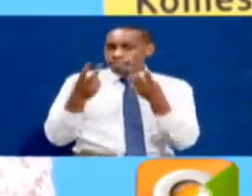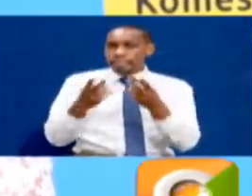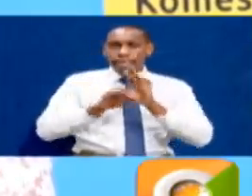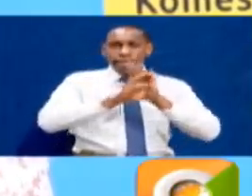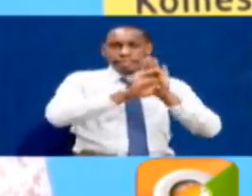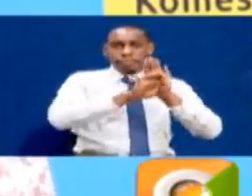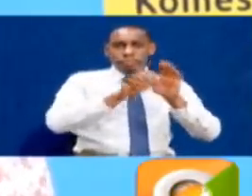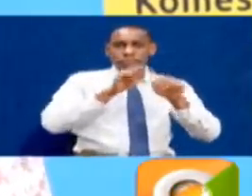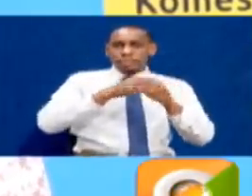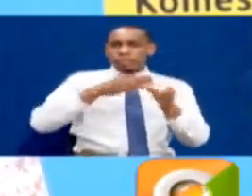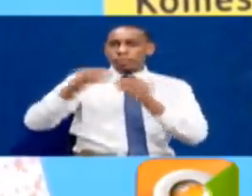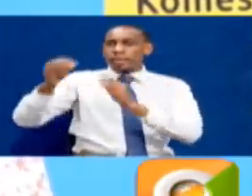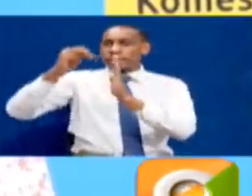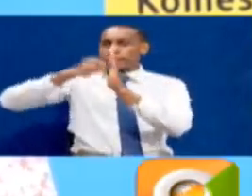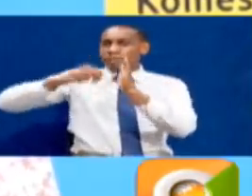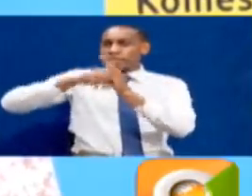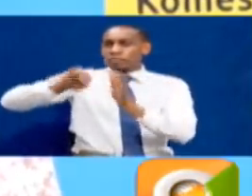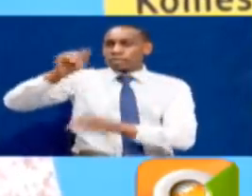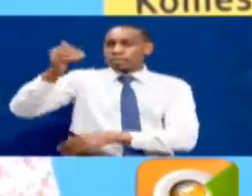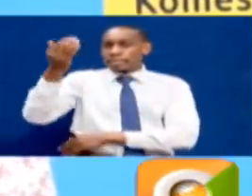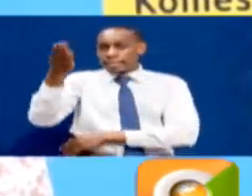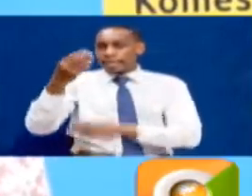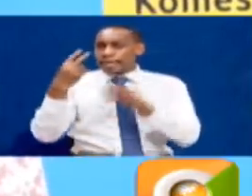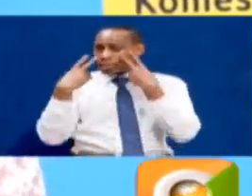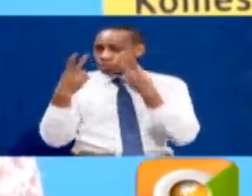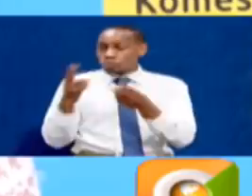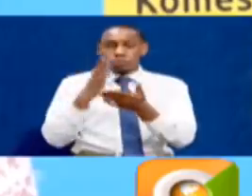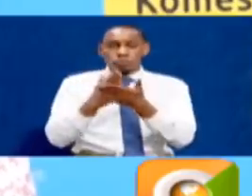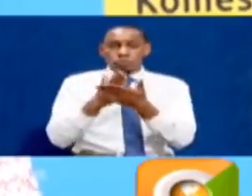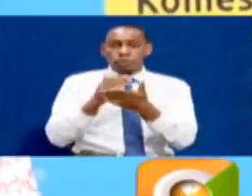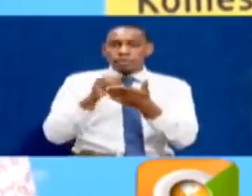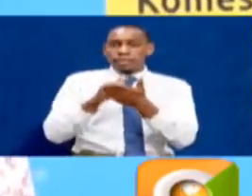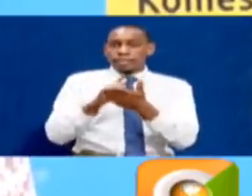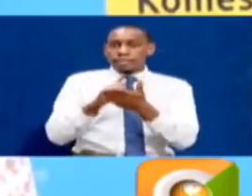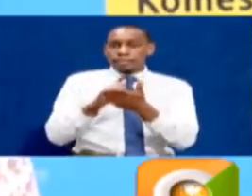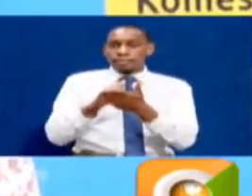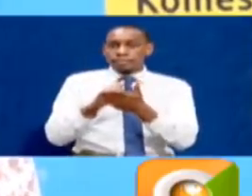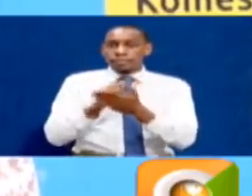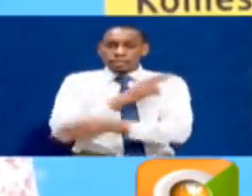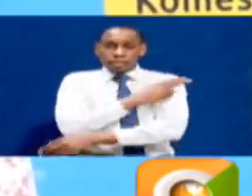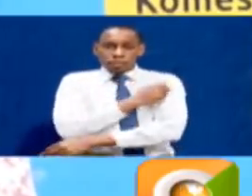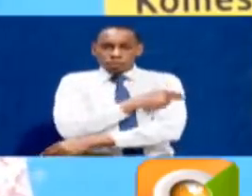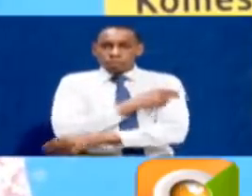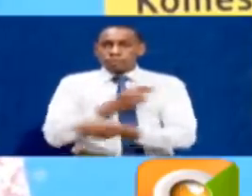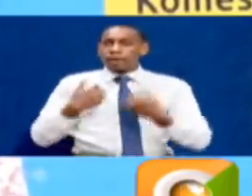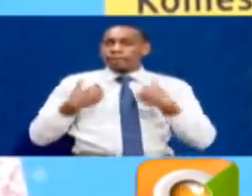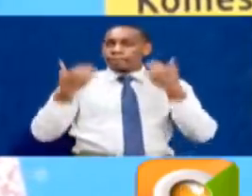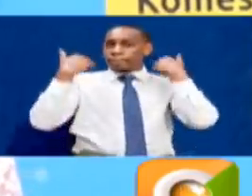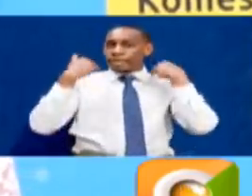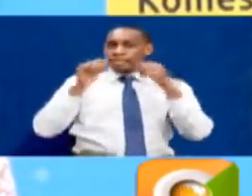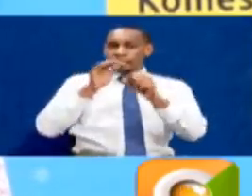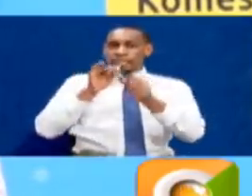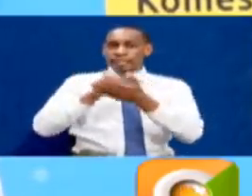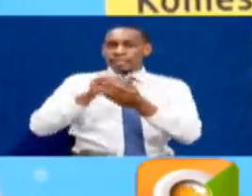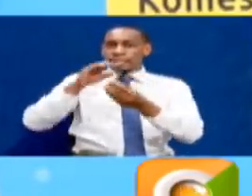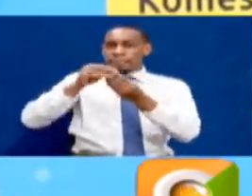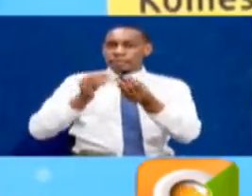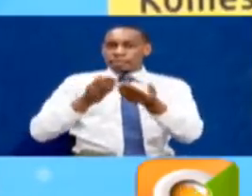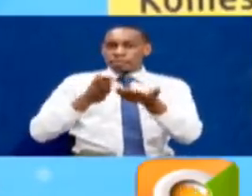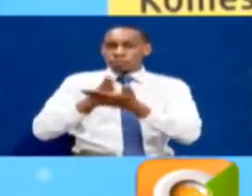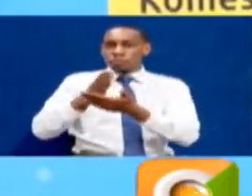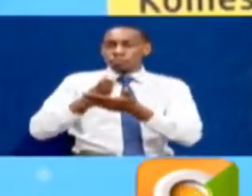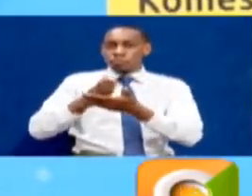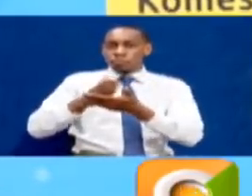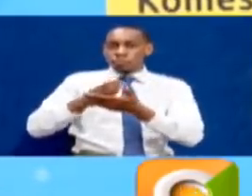mean, for instance, when I visited Machakos County, I saw that their field hospital is filled with beds that have been made by the